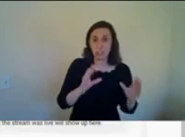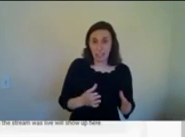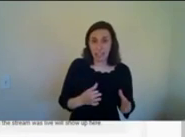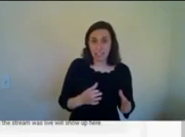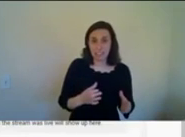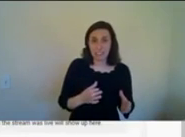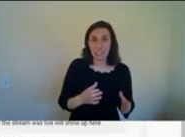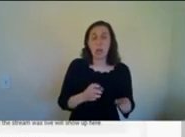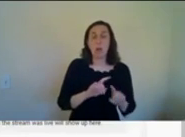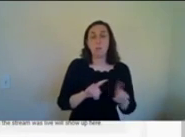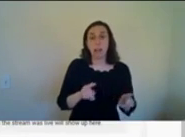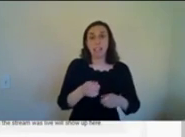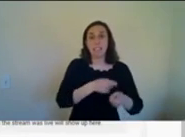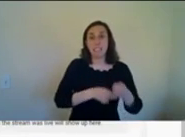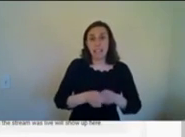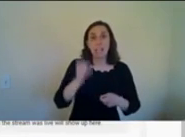Thursday coming through.